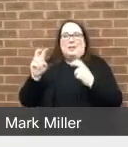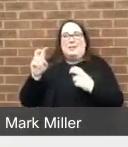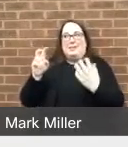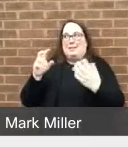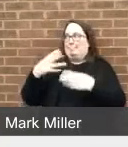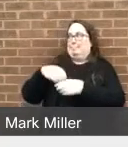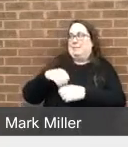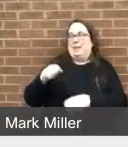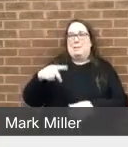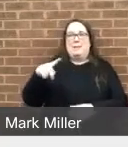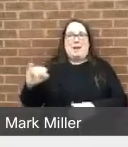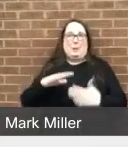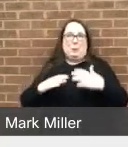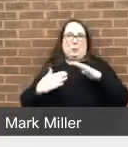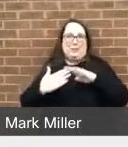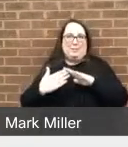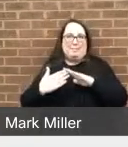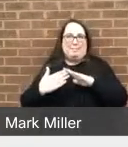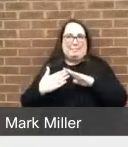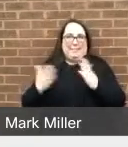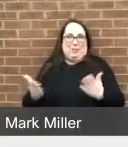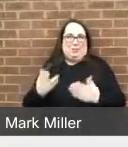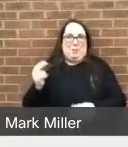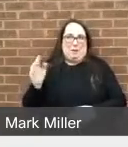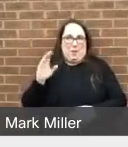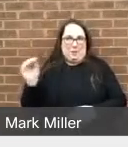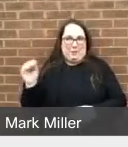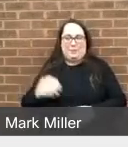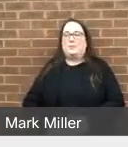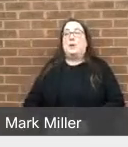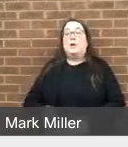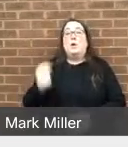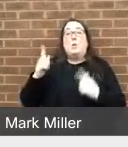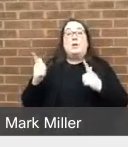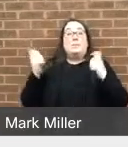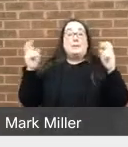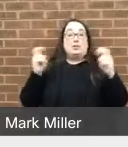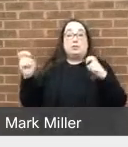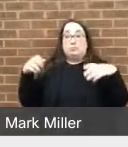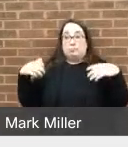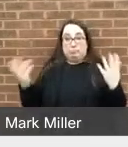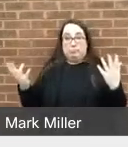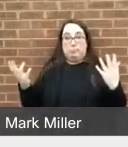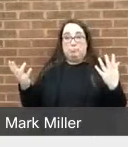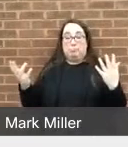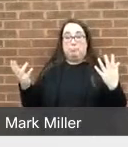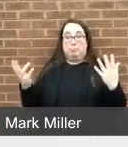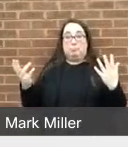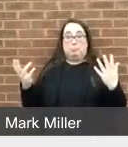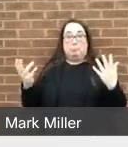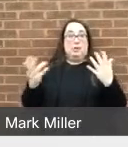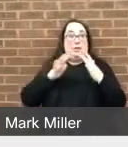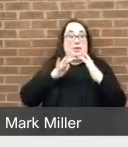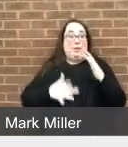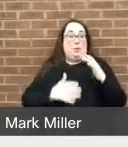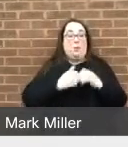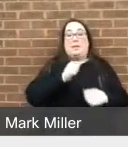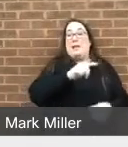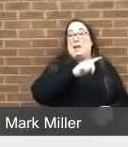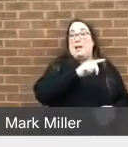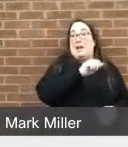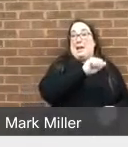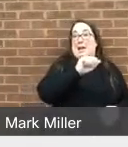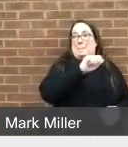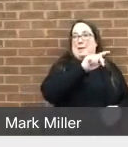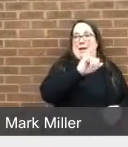Howard County faces. And one of the biggest issues I see is the disconnect between the AAPI community and the